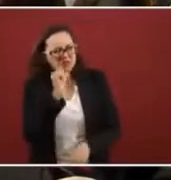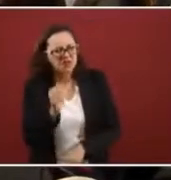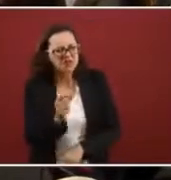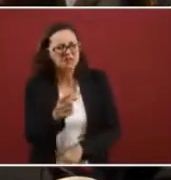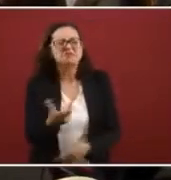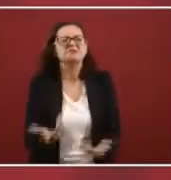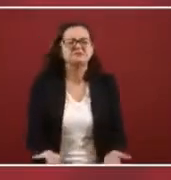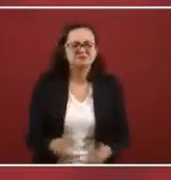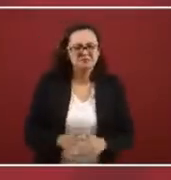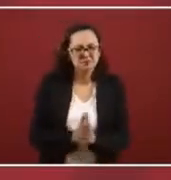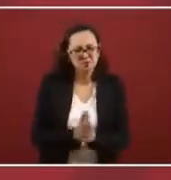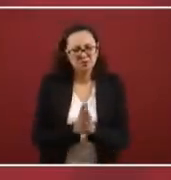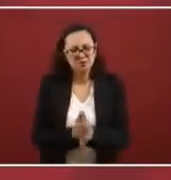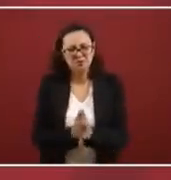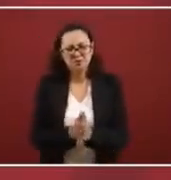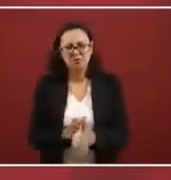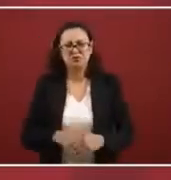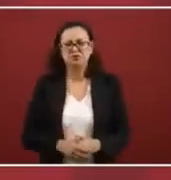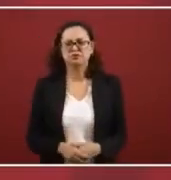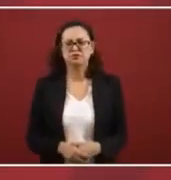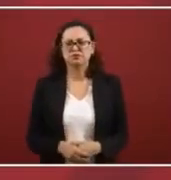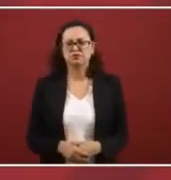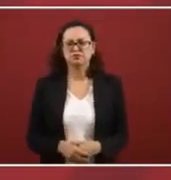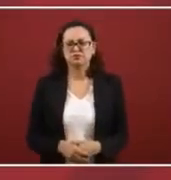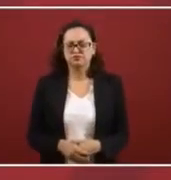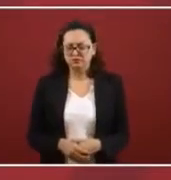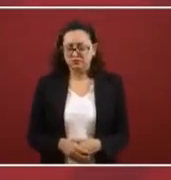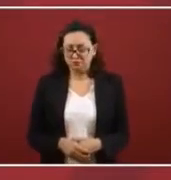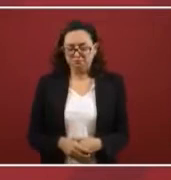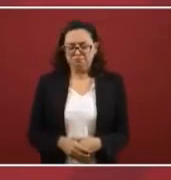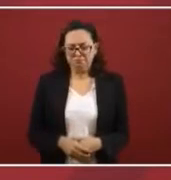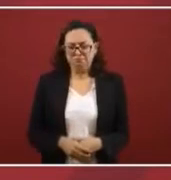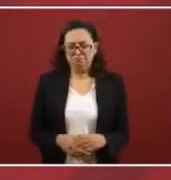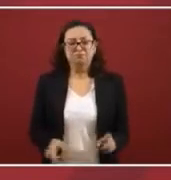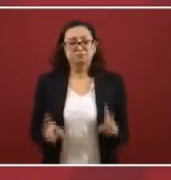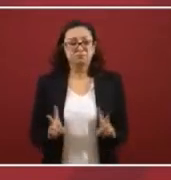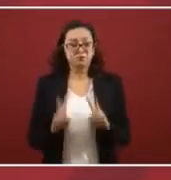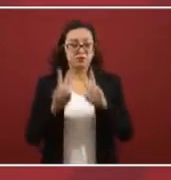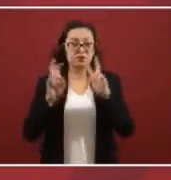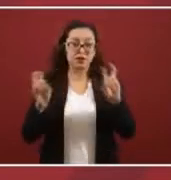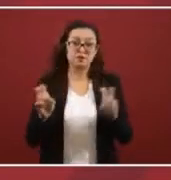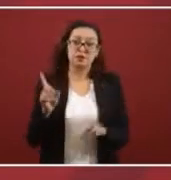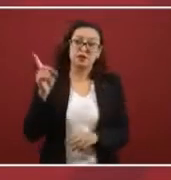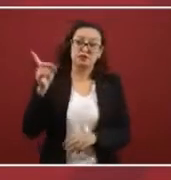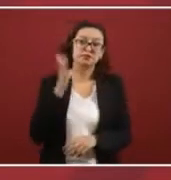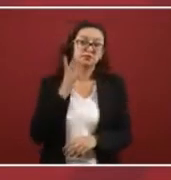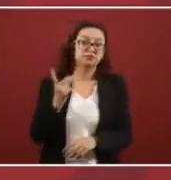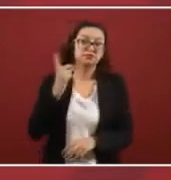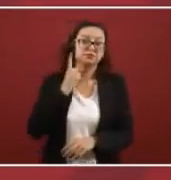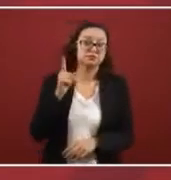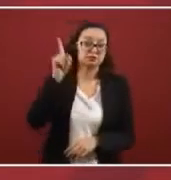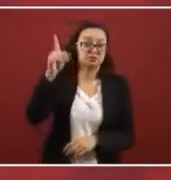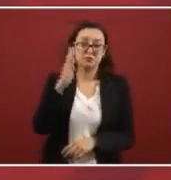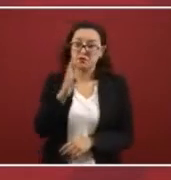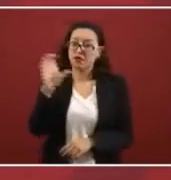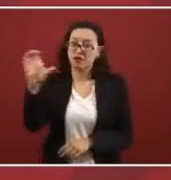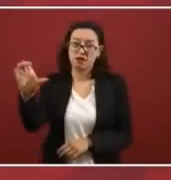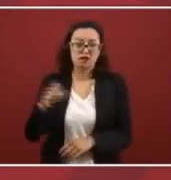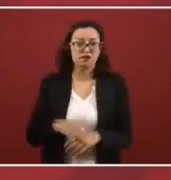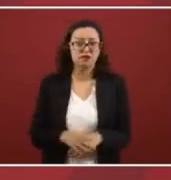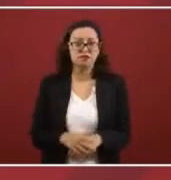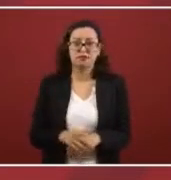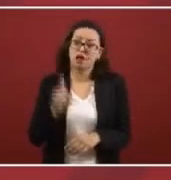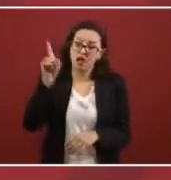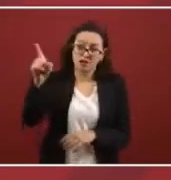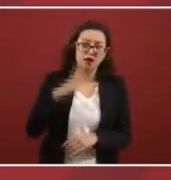well, it's a matter that needs to be dealt with the Congress, and the authority needs